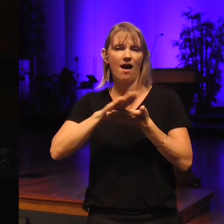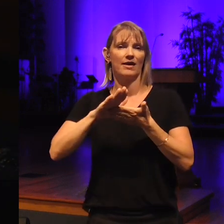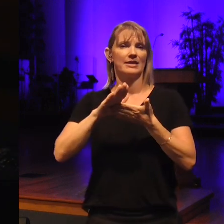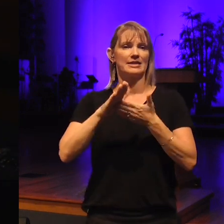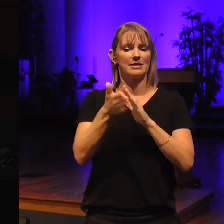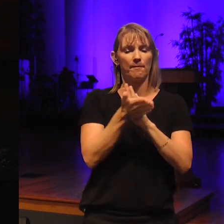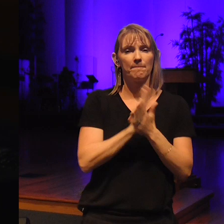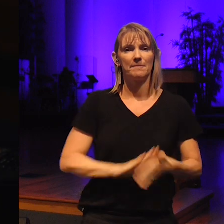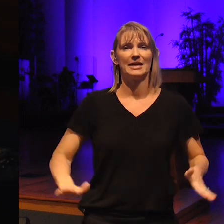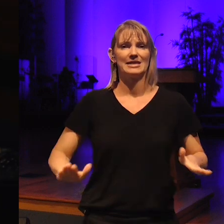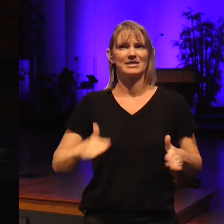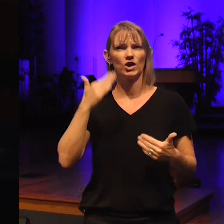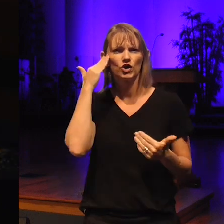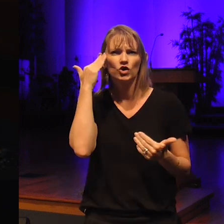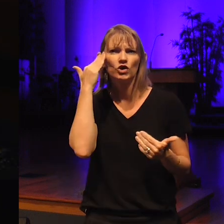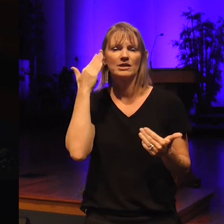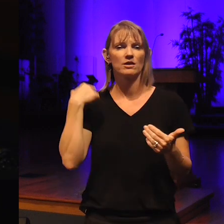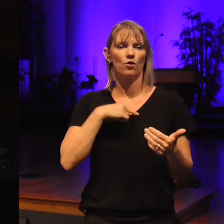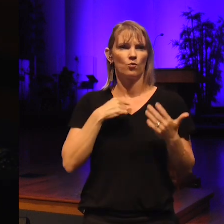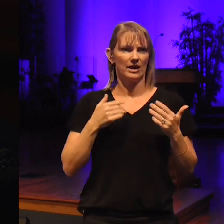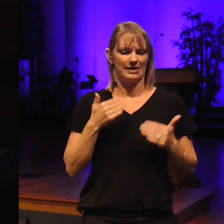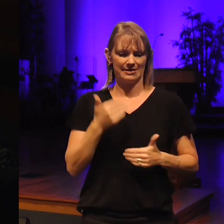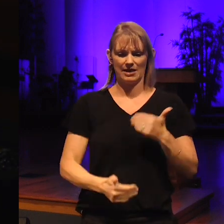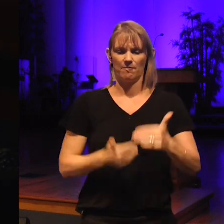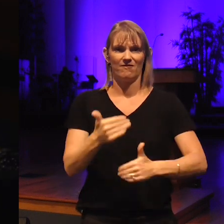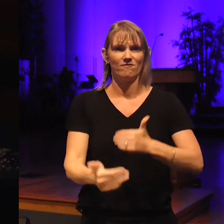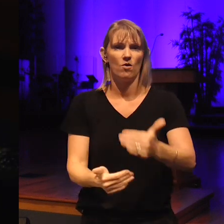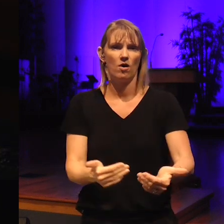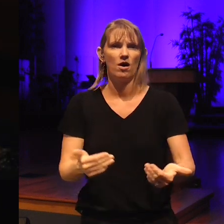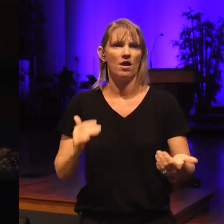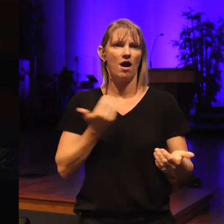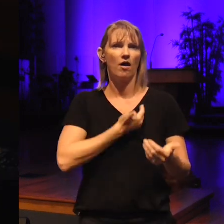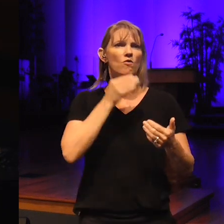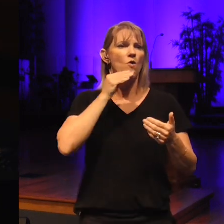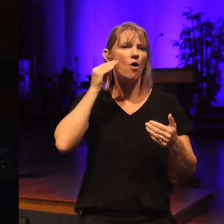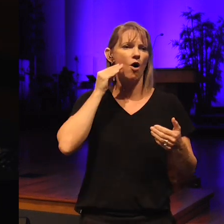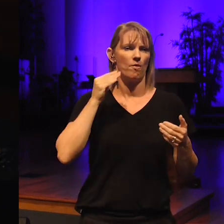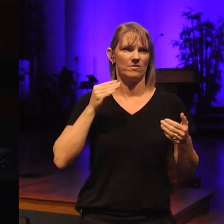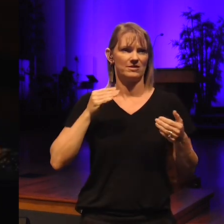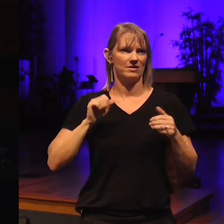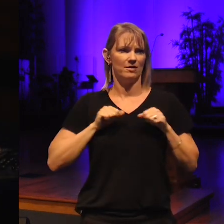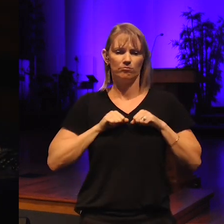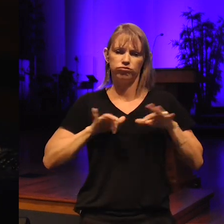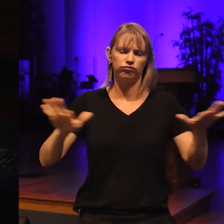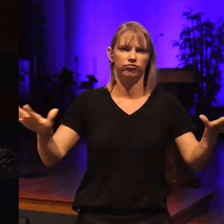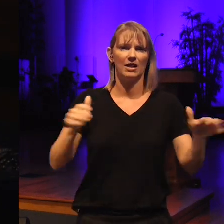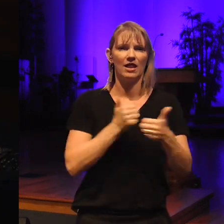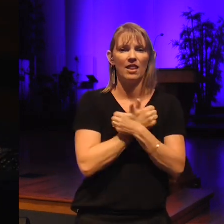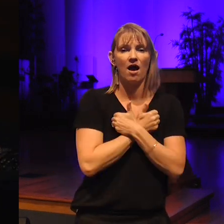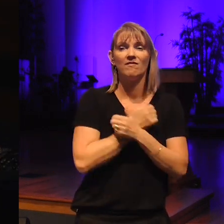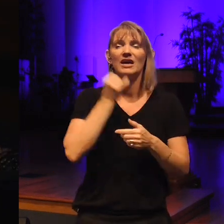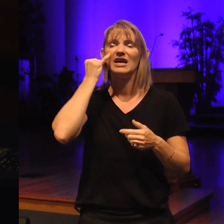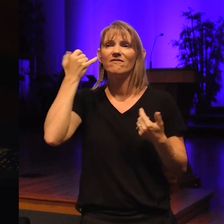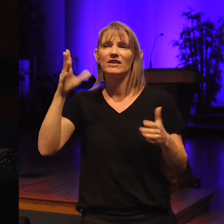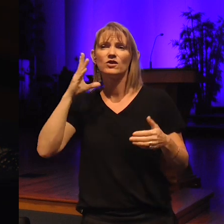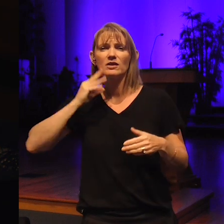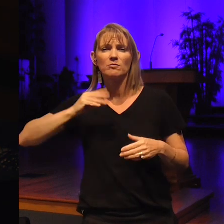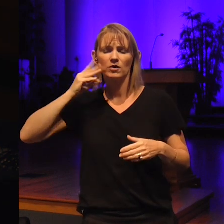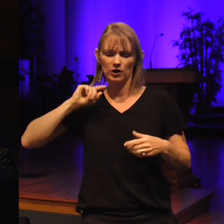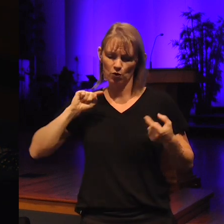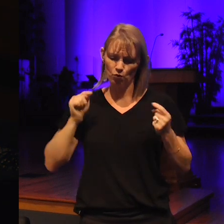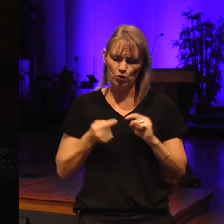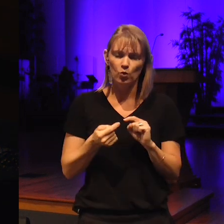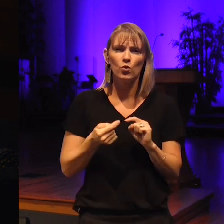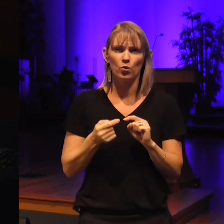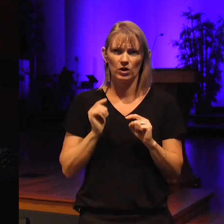and our assurance, we step forward, filling our homes with that love. If there's been a wound or a